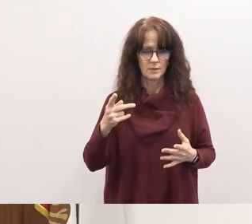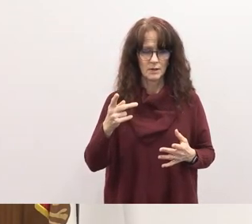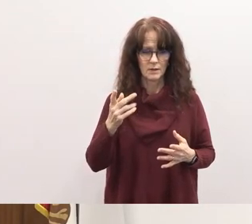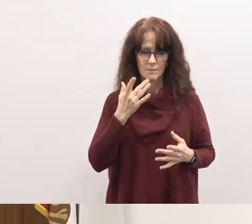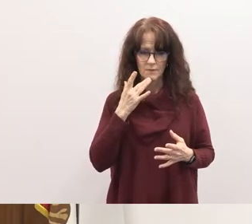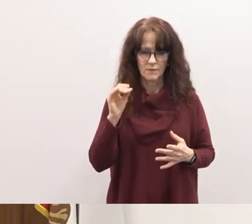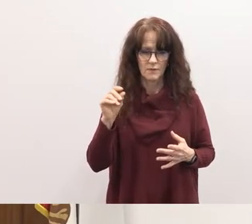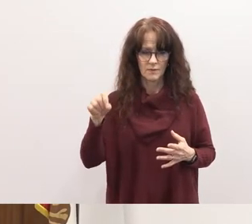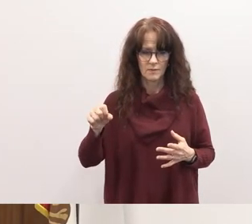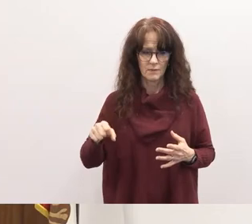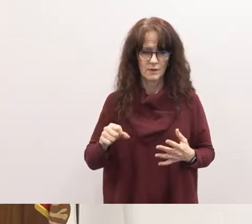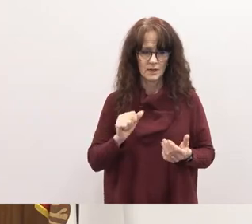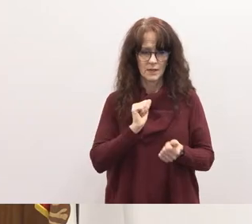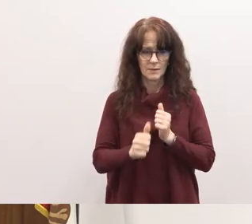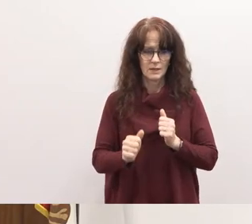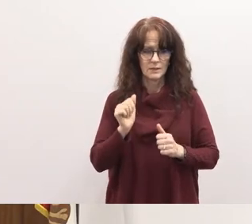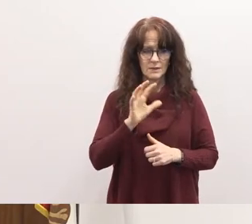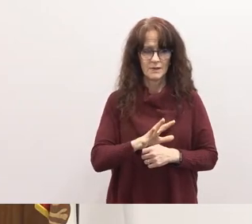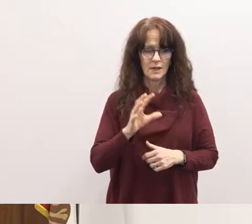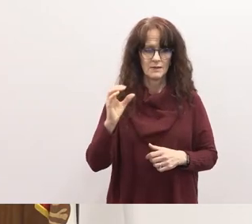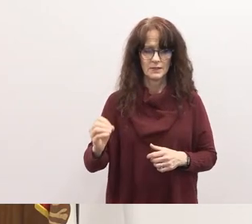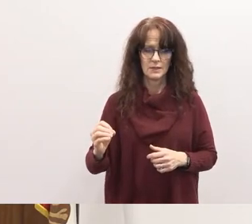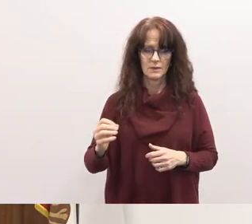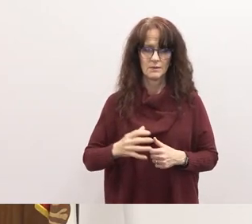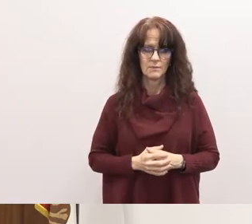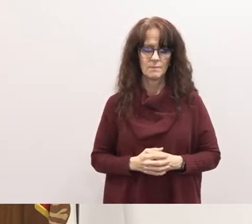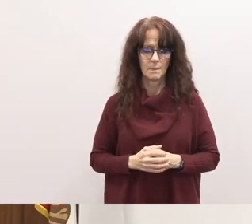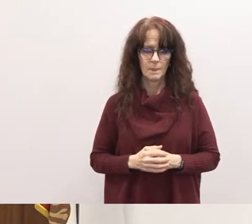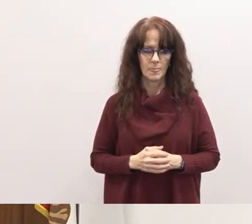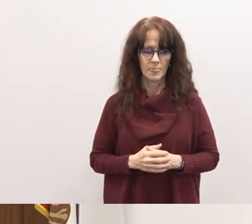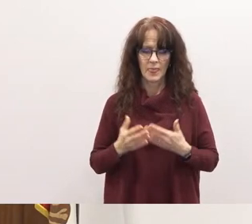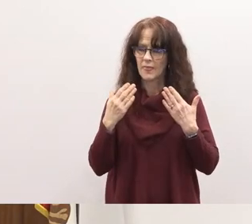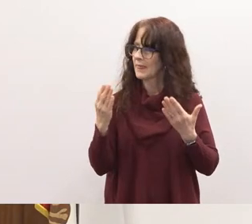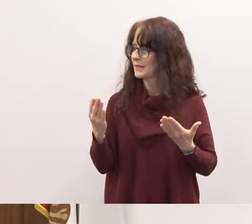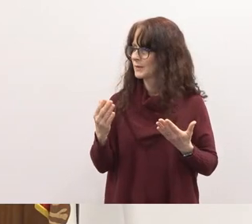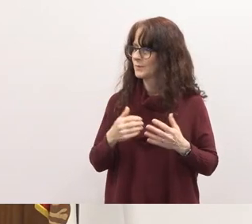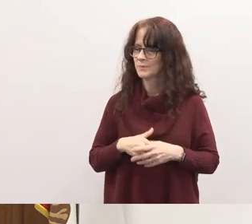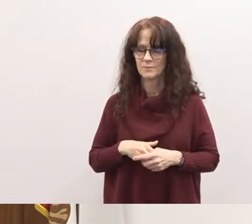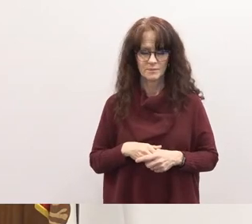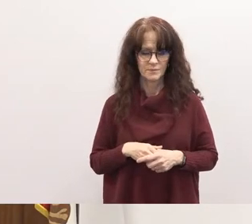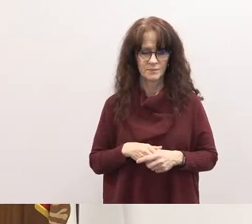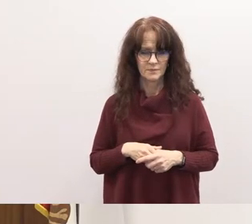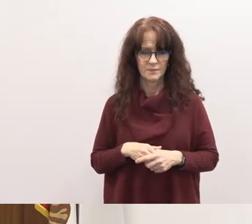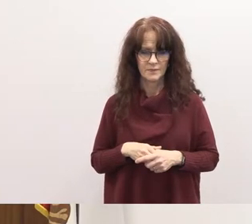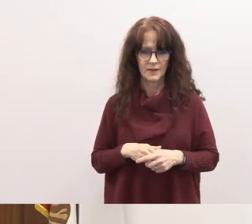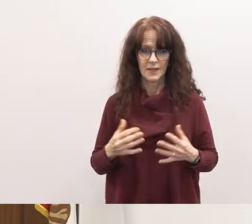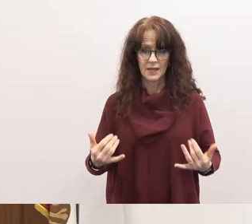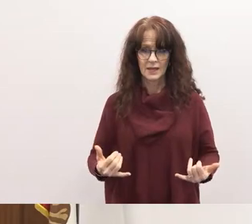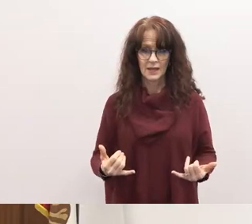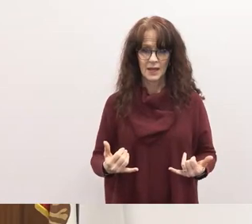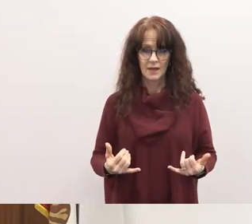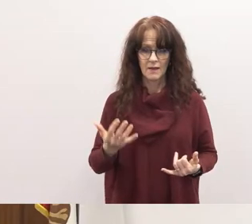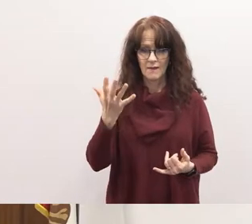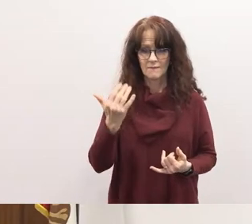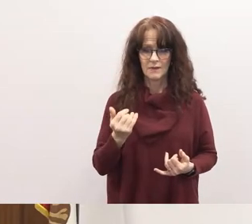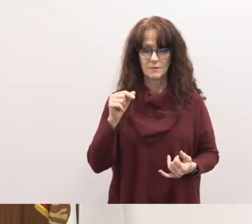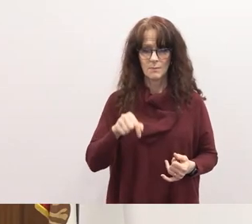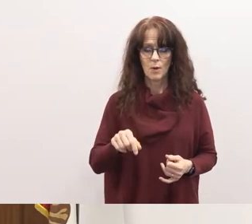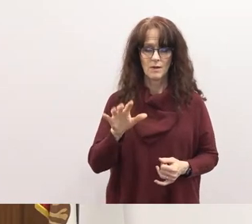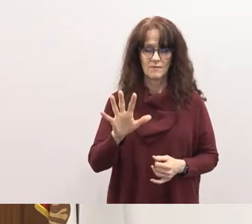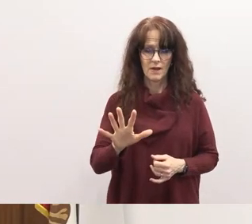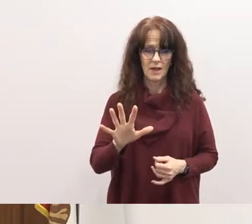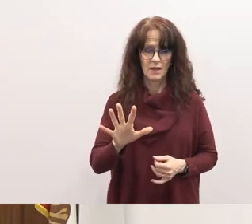vote? Aye. So that passes 5-0. Thank you. And now we have